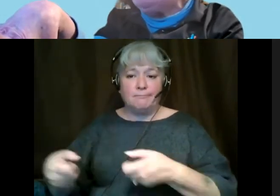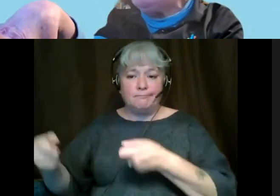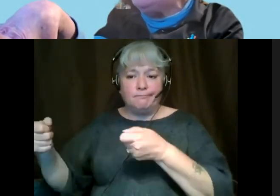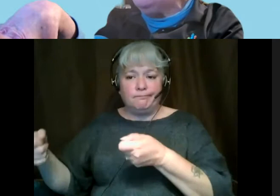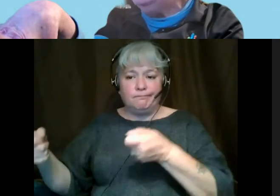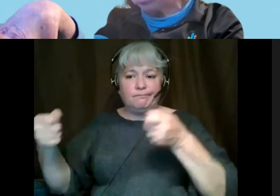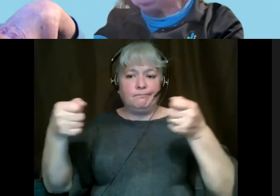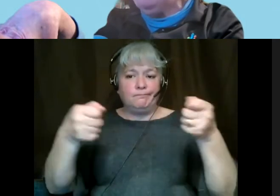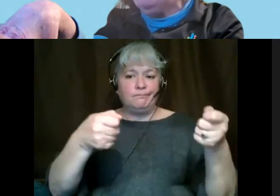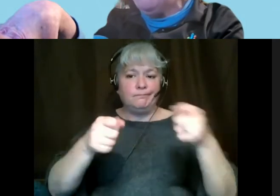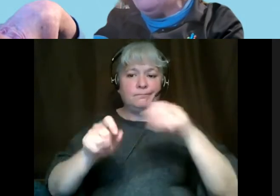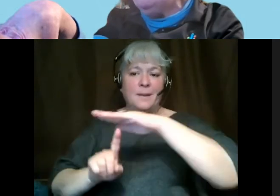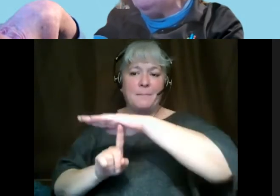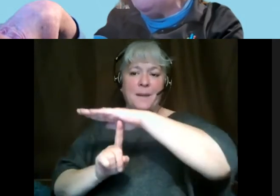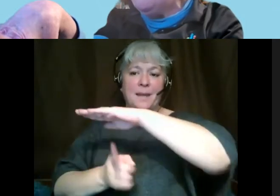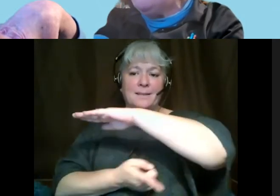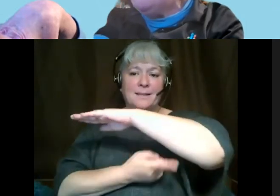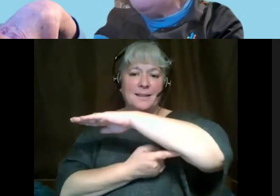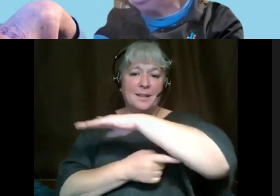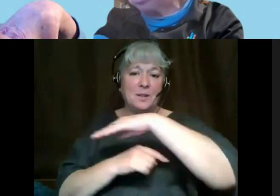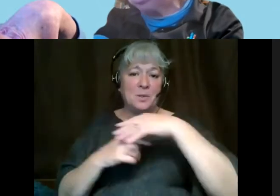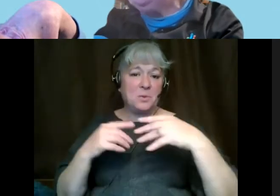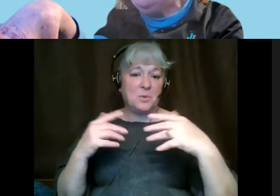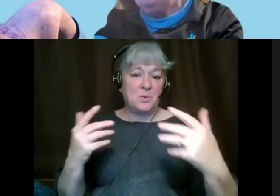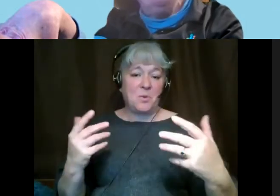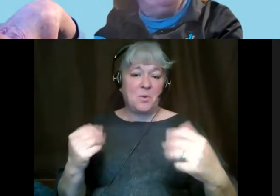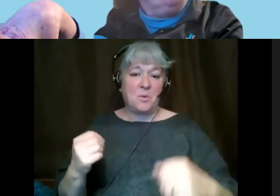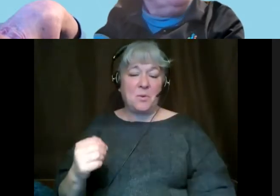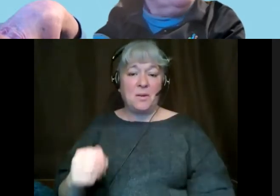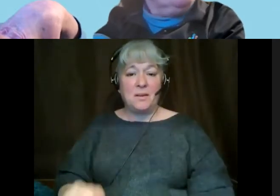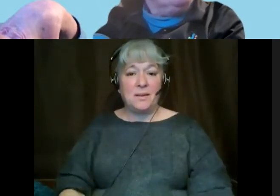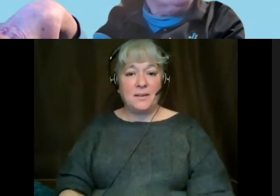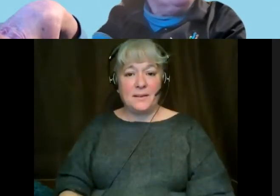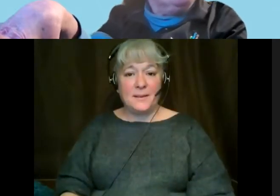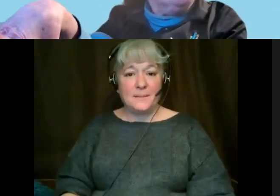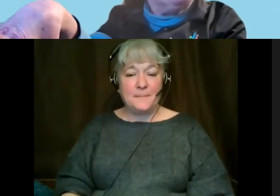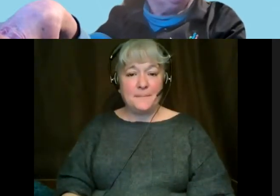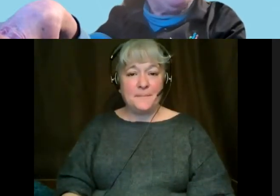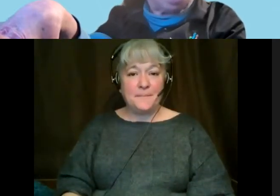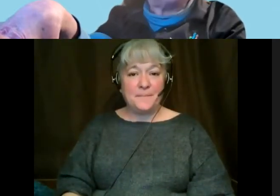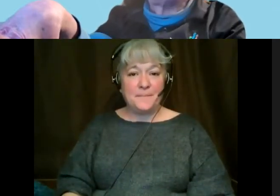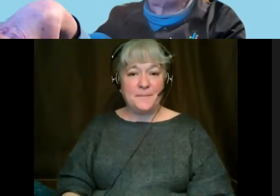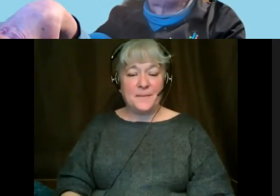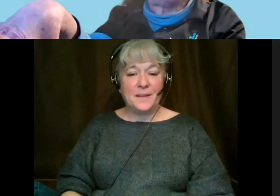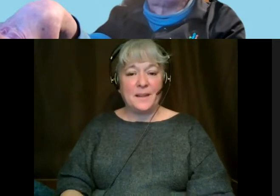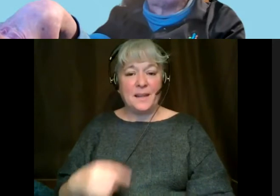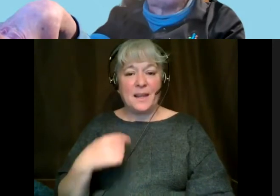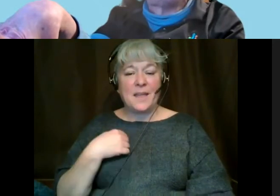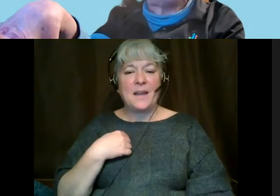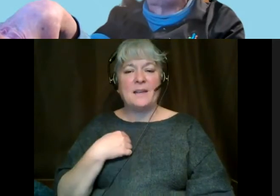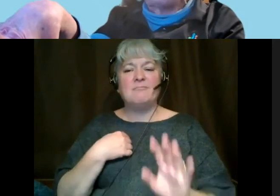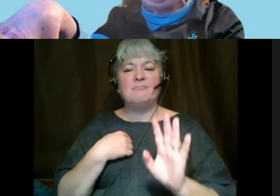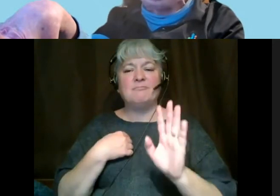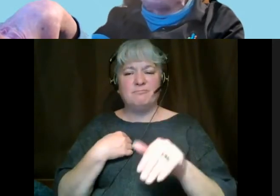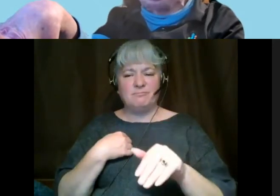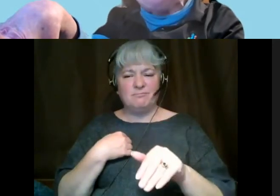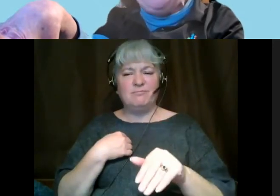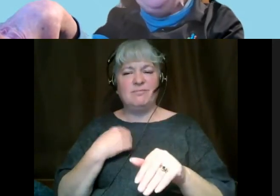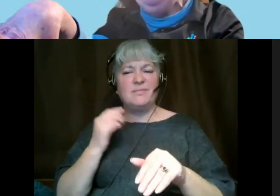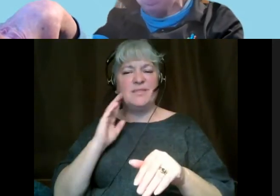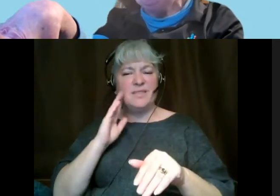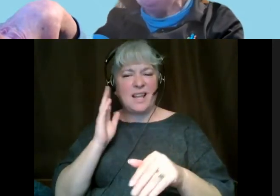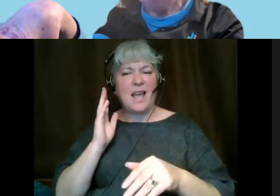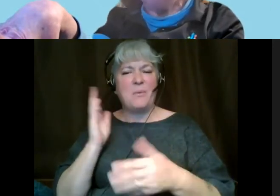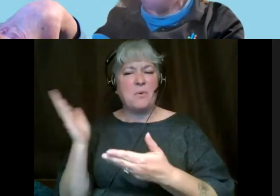basket. So I just I'll get a chair with wheels